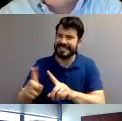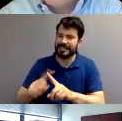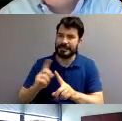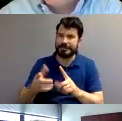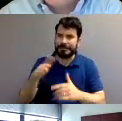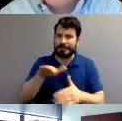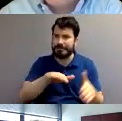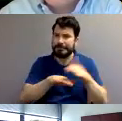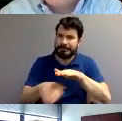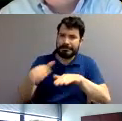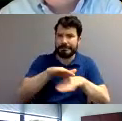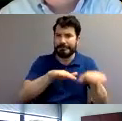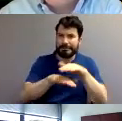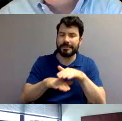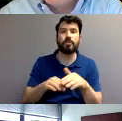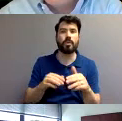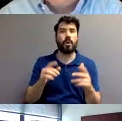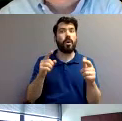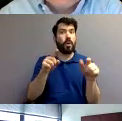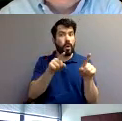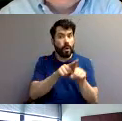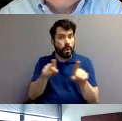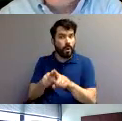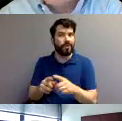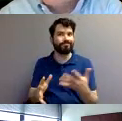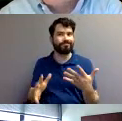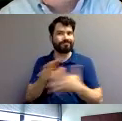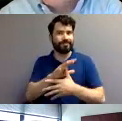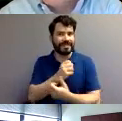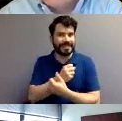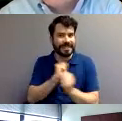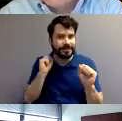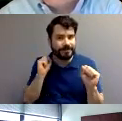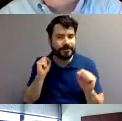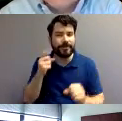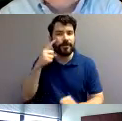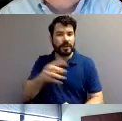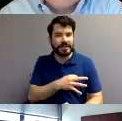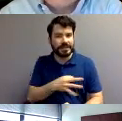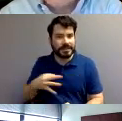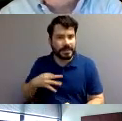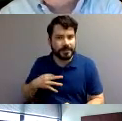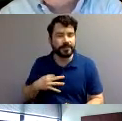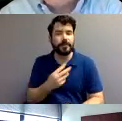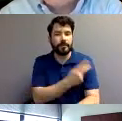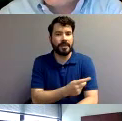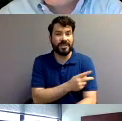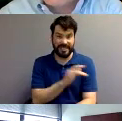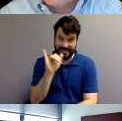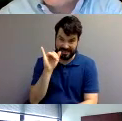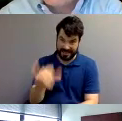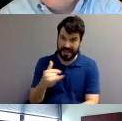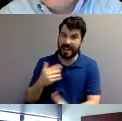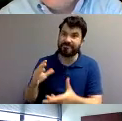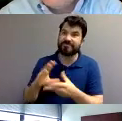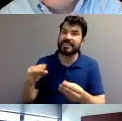staffing, a safe environment in our emergency department and across the hospital. This is one of our opportunities and challenges that I mentioned at the beginning of the town hall,